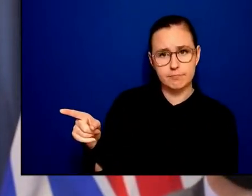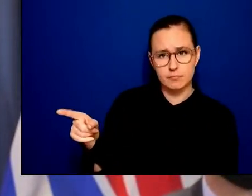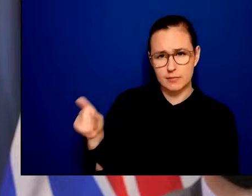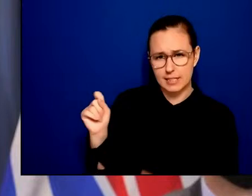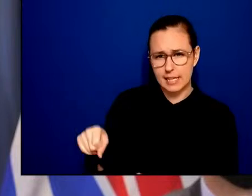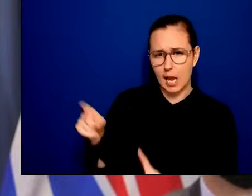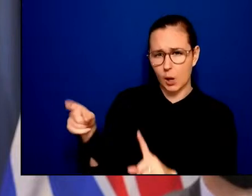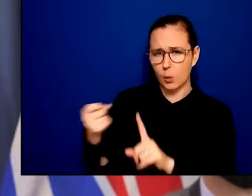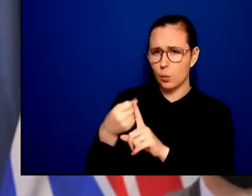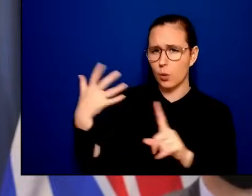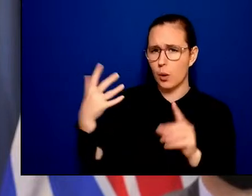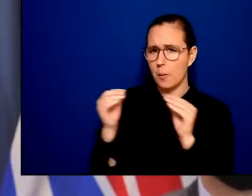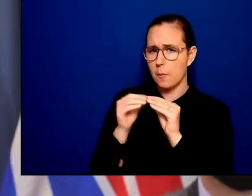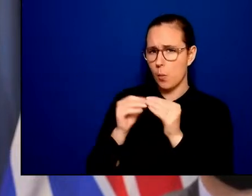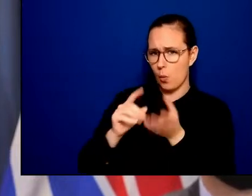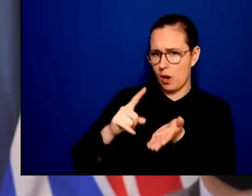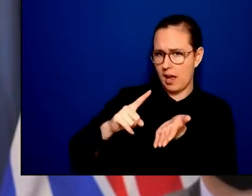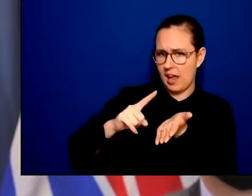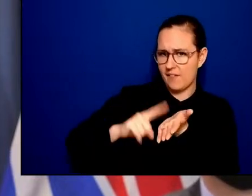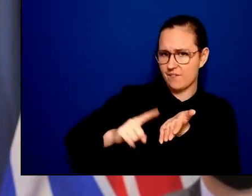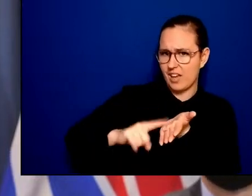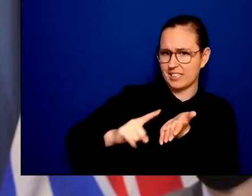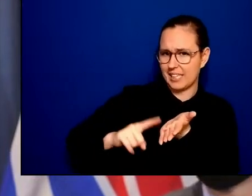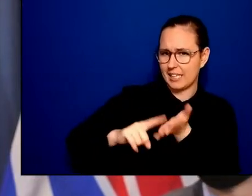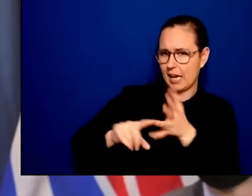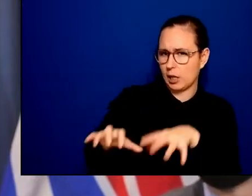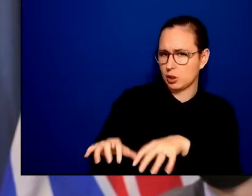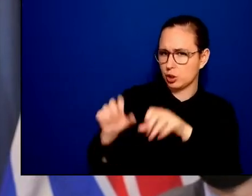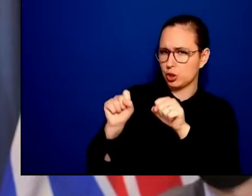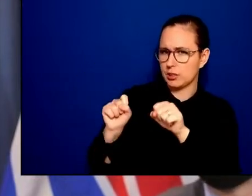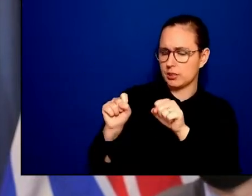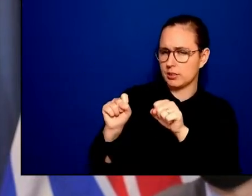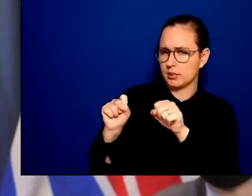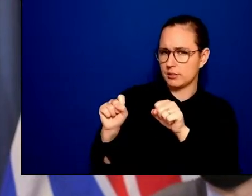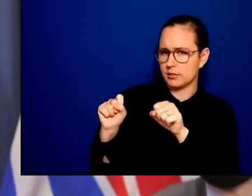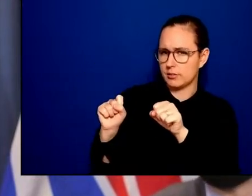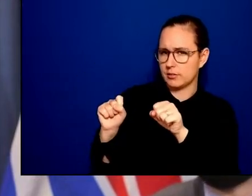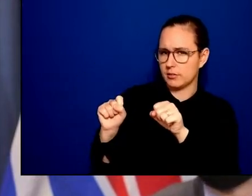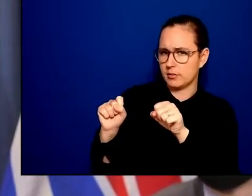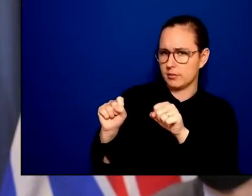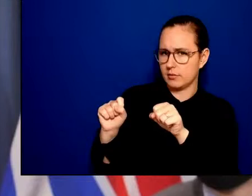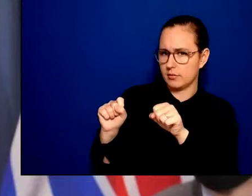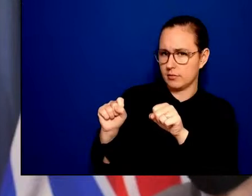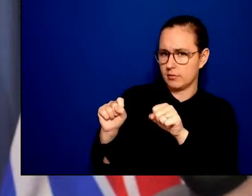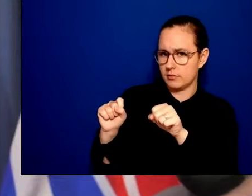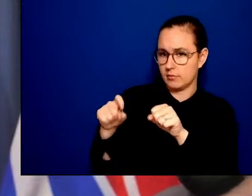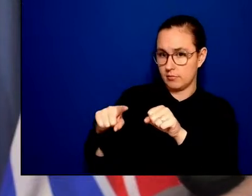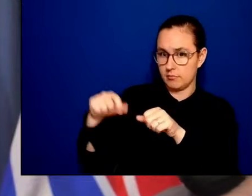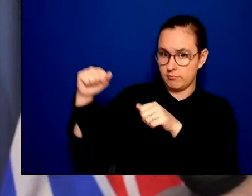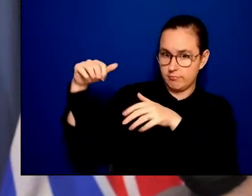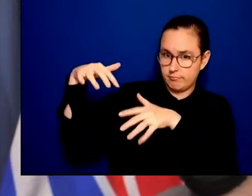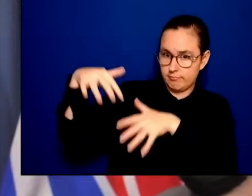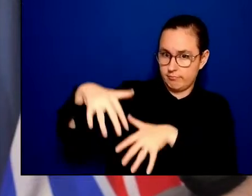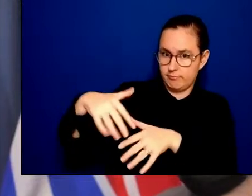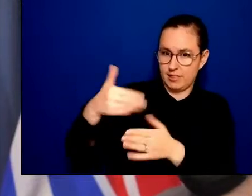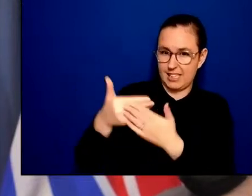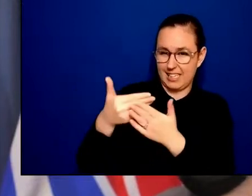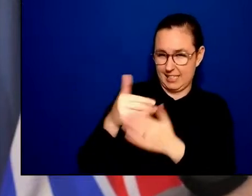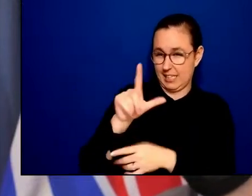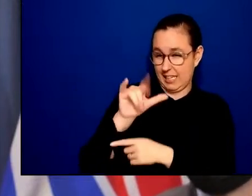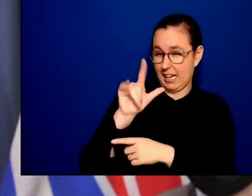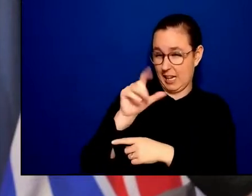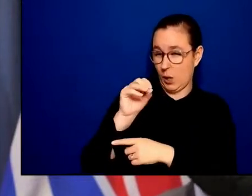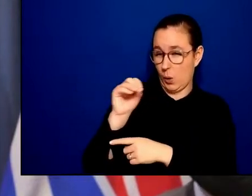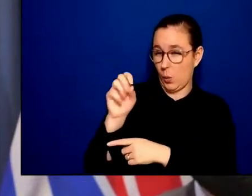ongoing investigation that is happening at the site of the slide near Lillooet. Can you